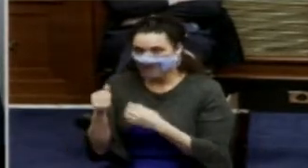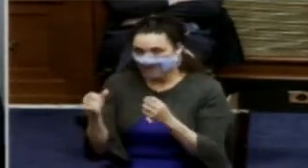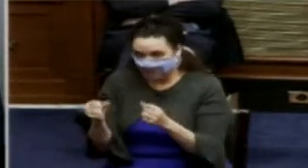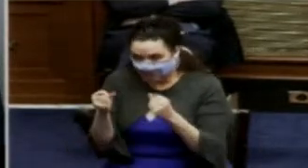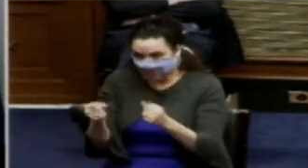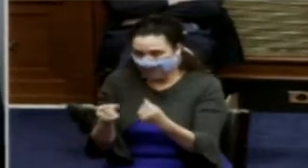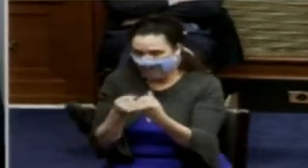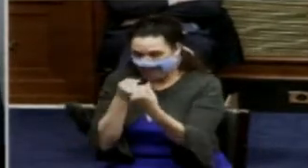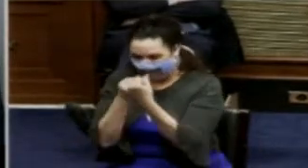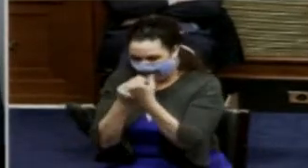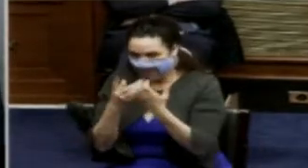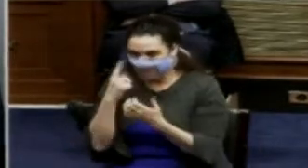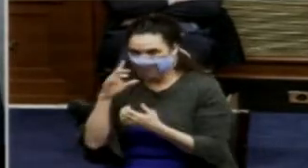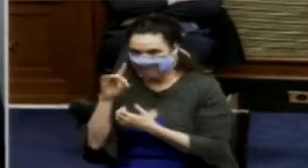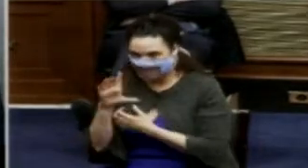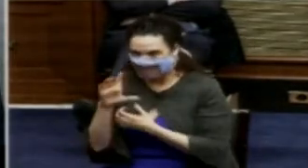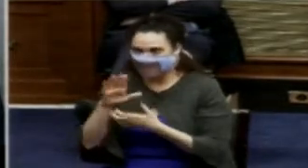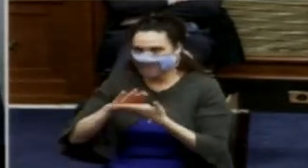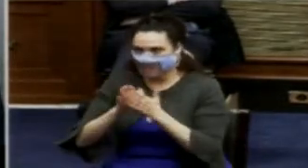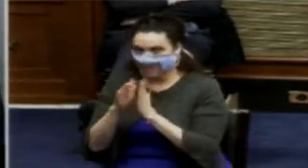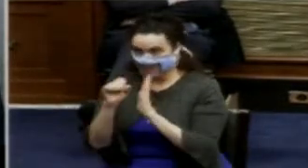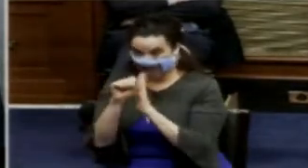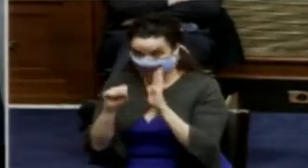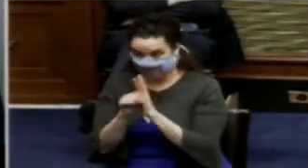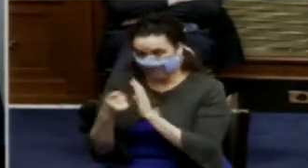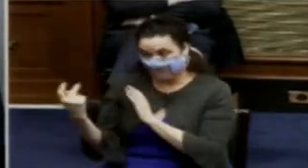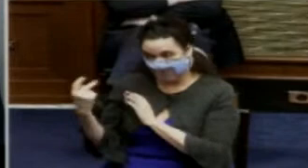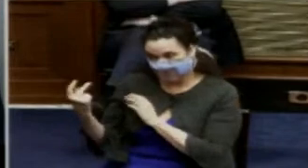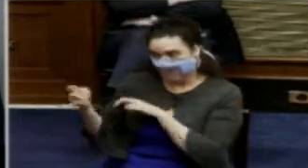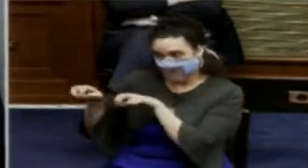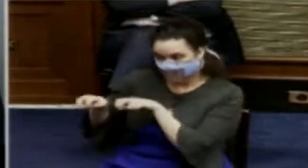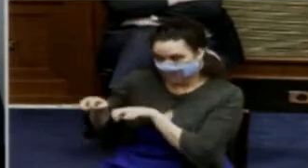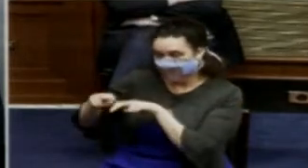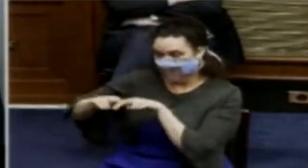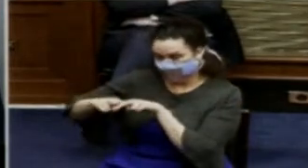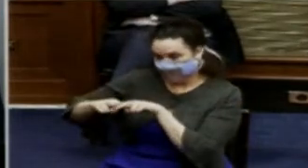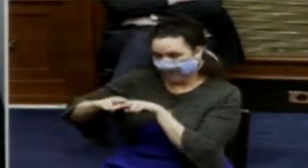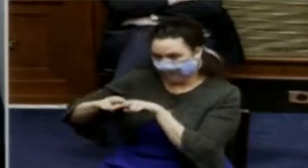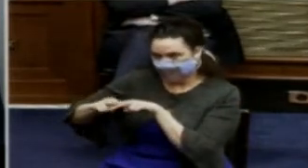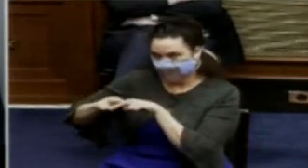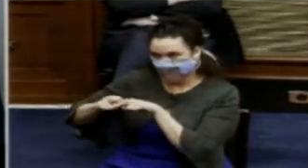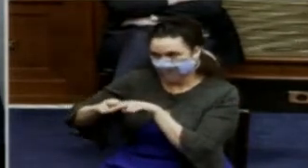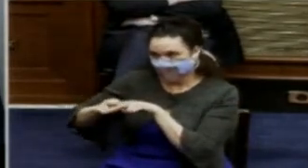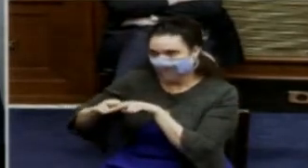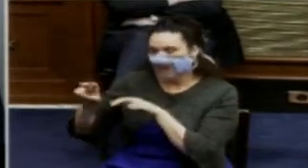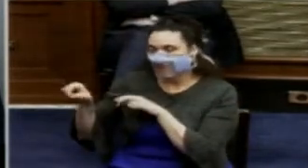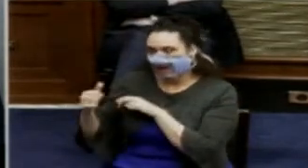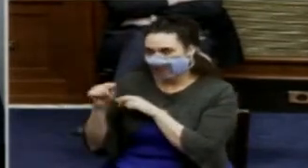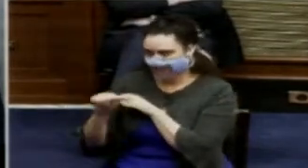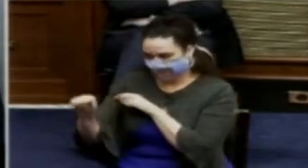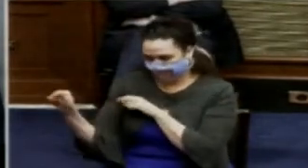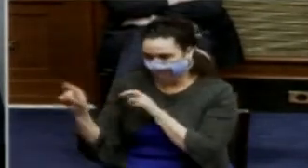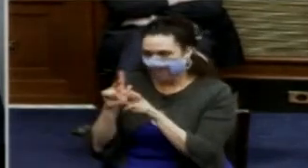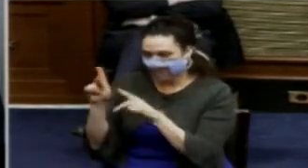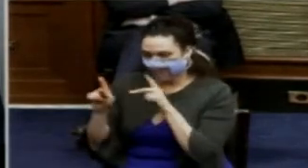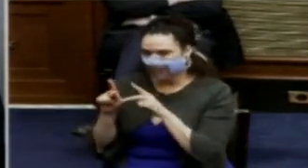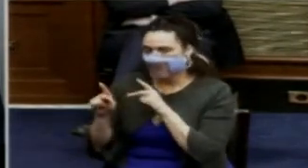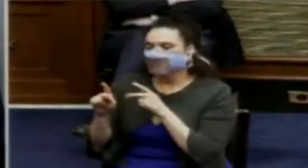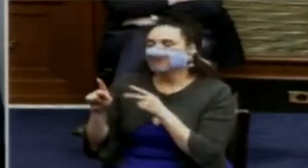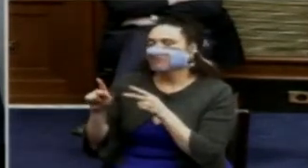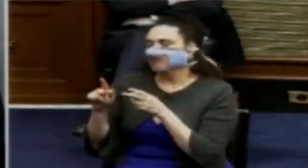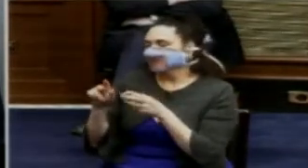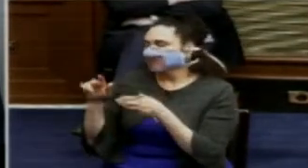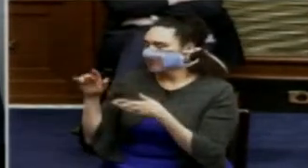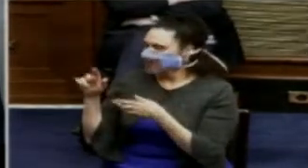D.C. statehood. In fact, we took a train, he and I, and a number of members of the Congress from New York back down to